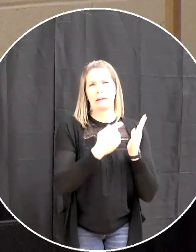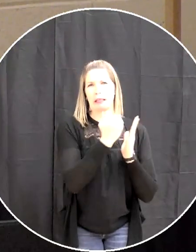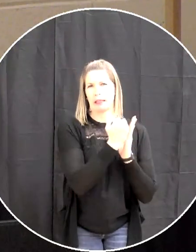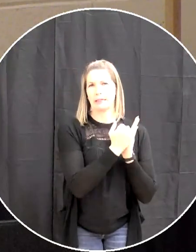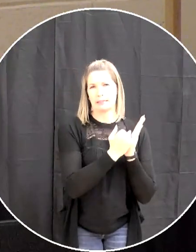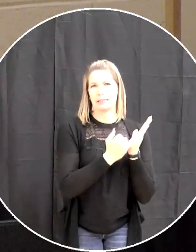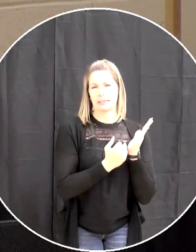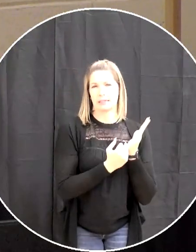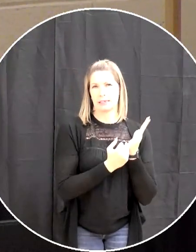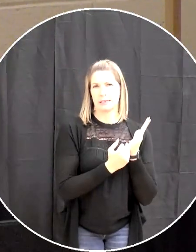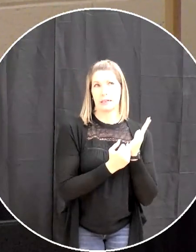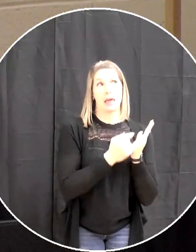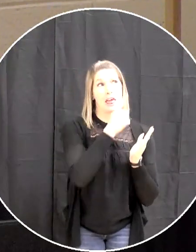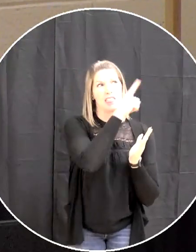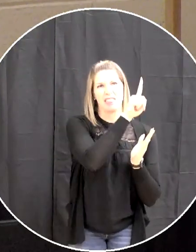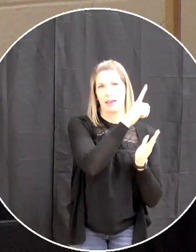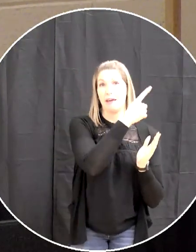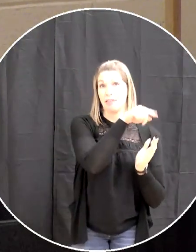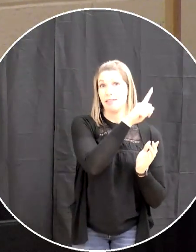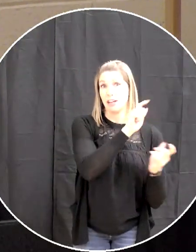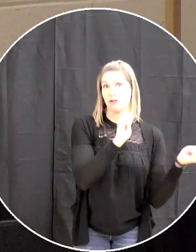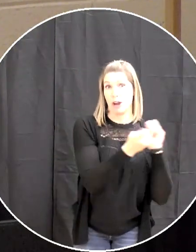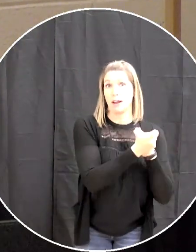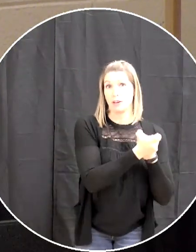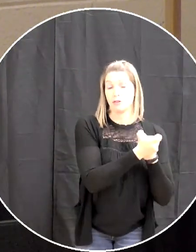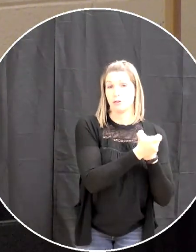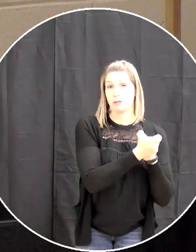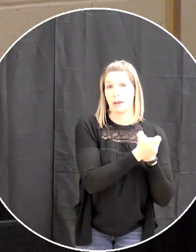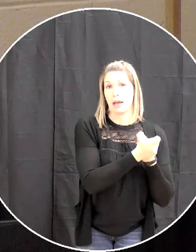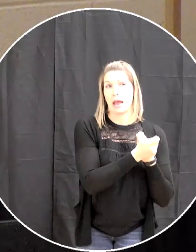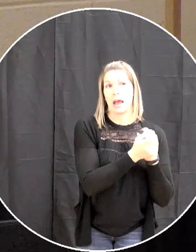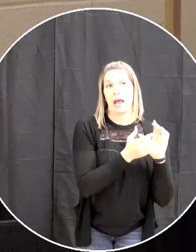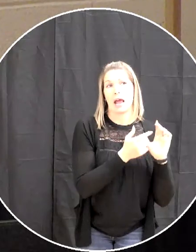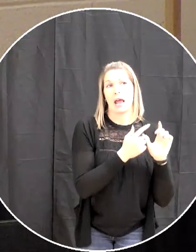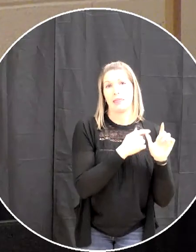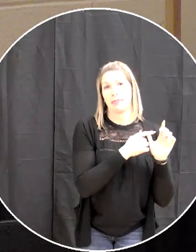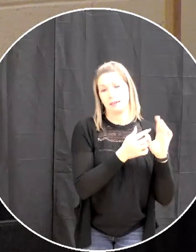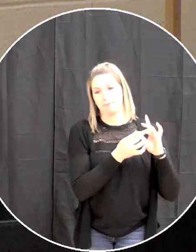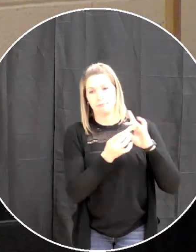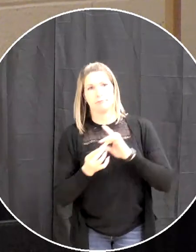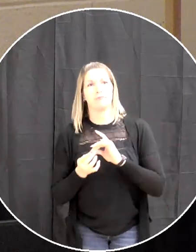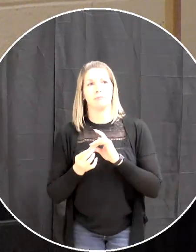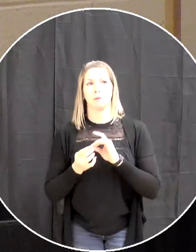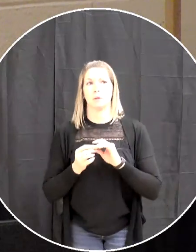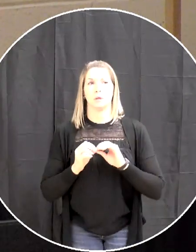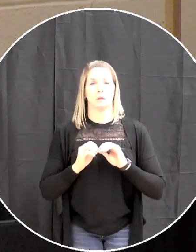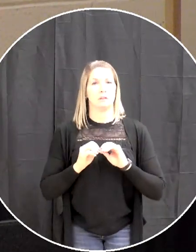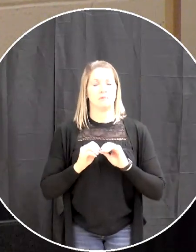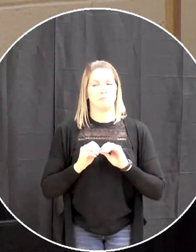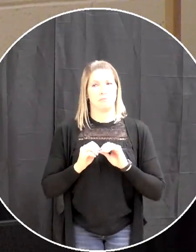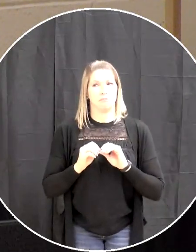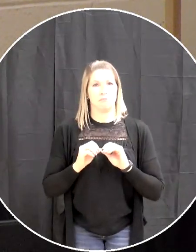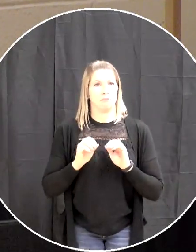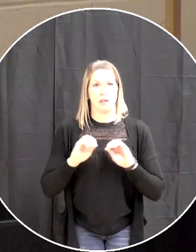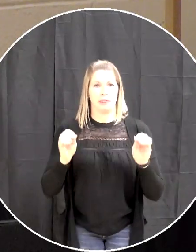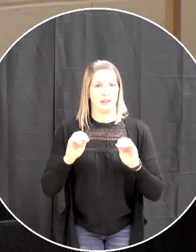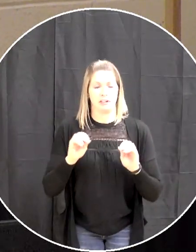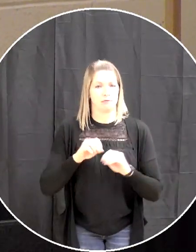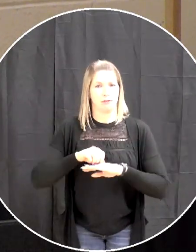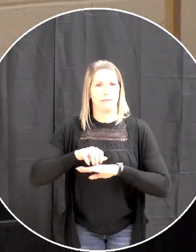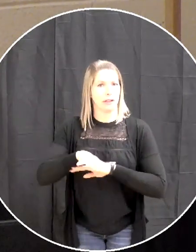Health revised the checklist, and they employed it throughout the province. There's no real difference for schools and anywhere